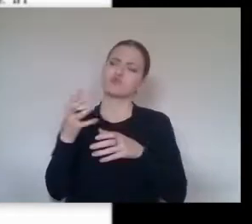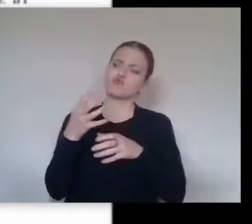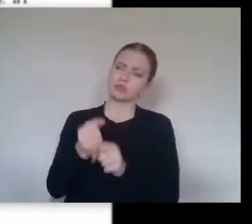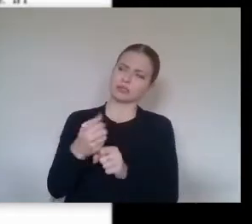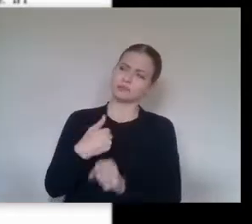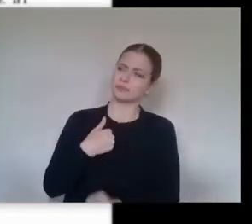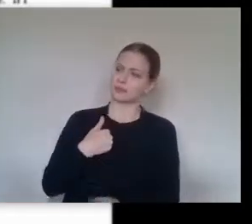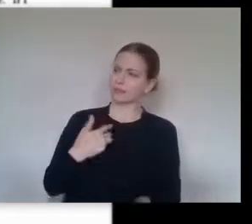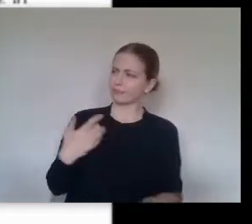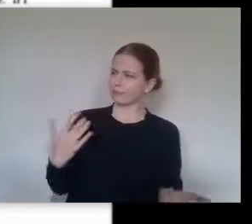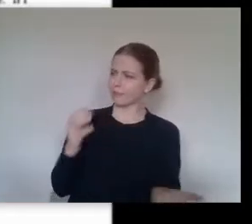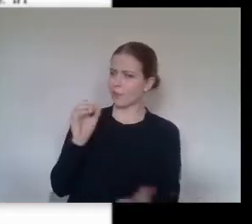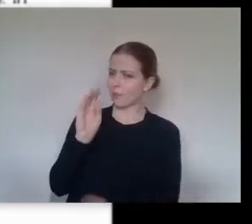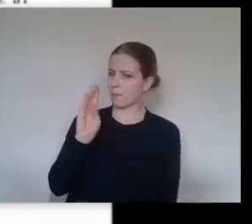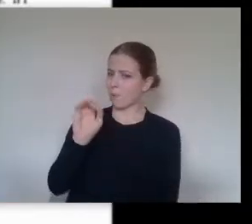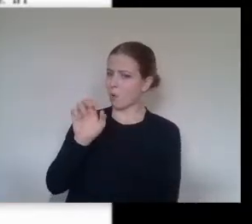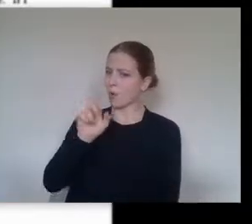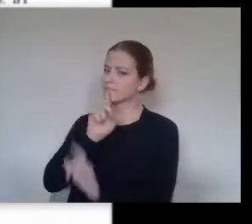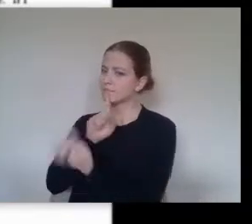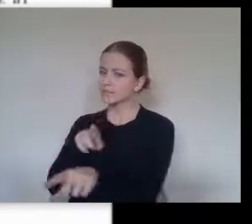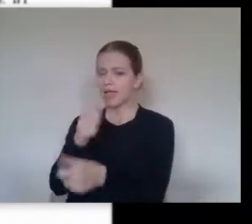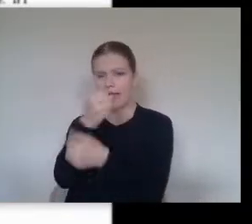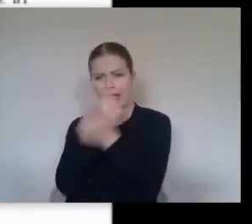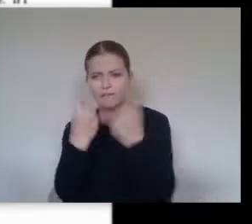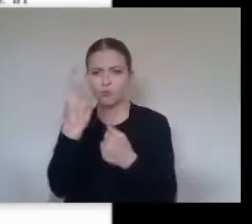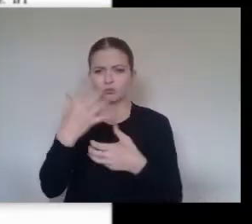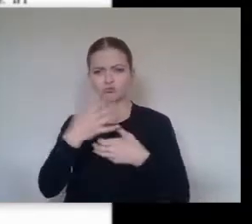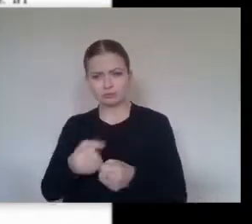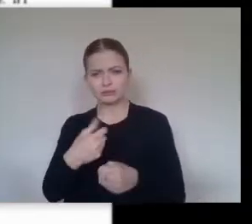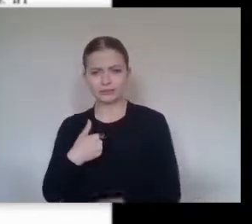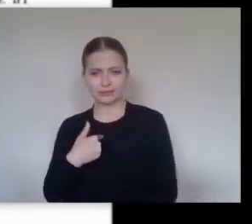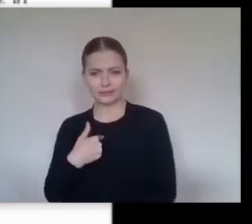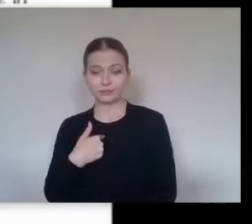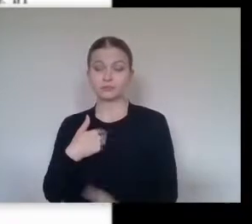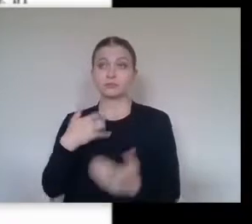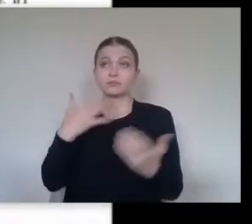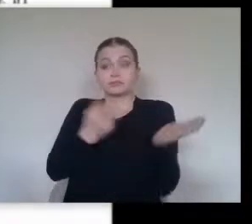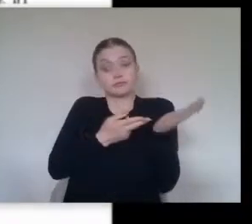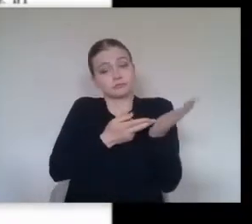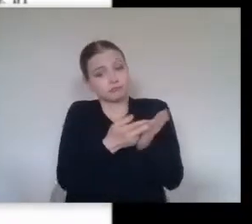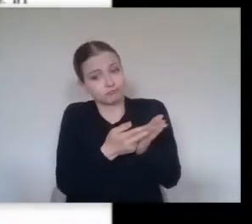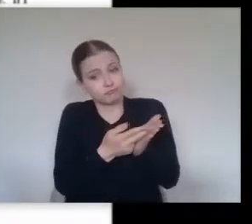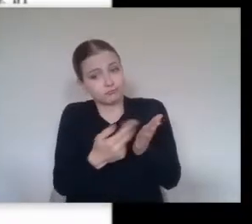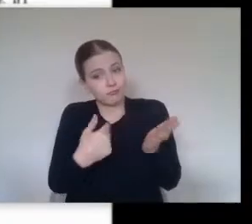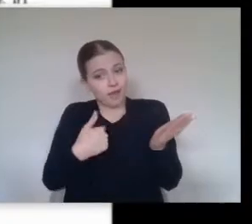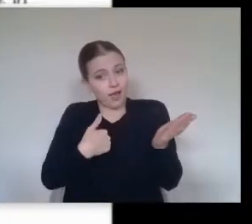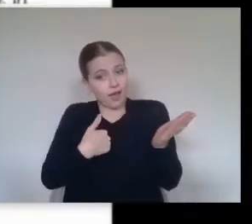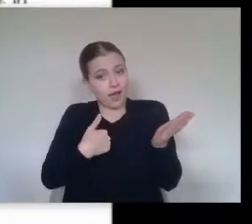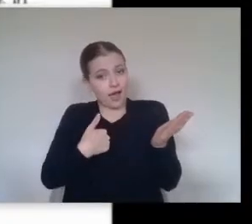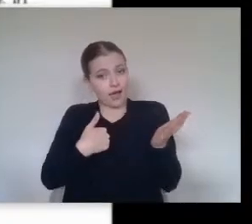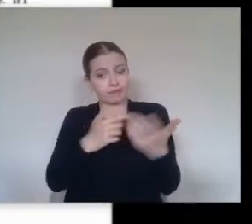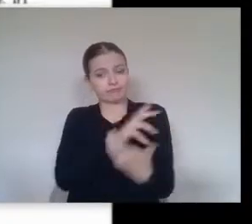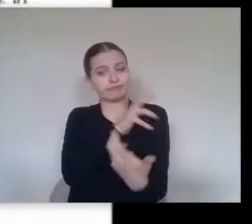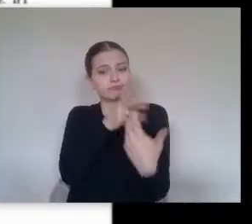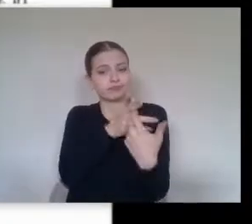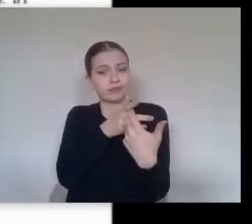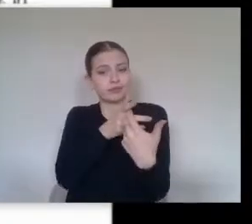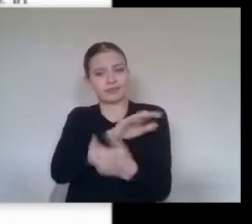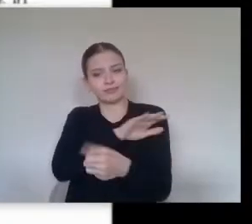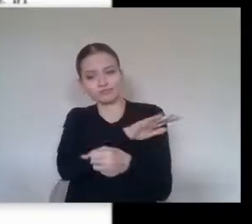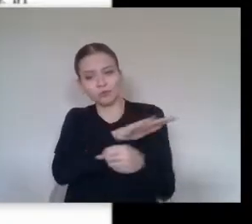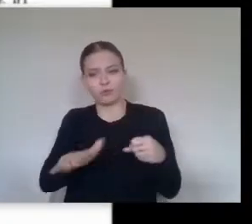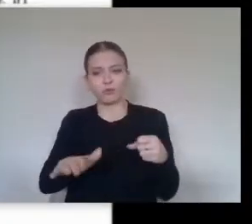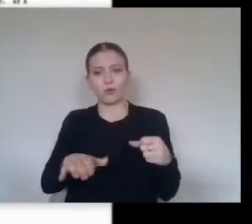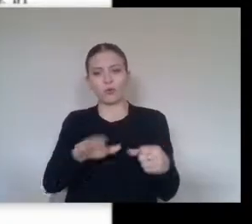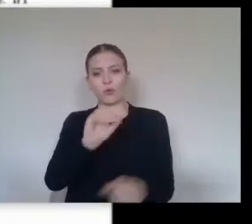me, the oboe said. Everyone trusts me. After all, I tune up the entire orchestra